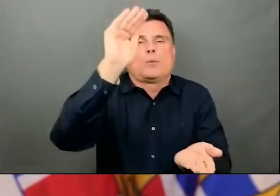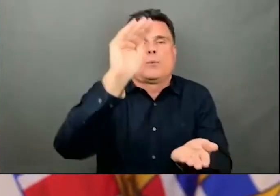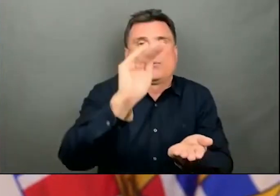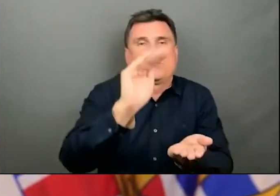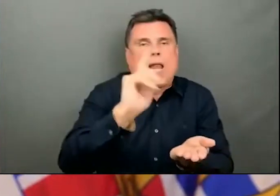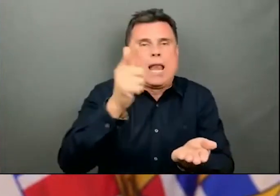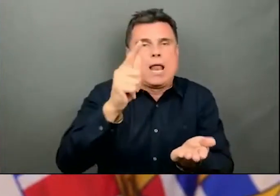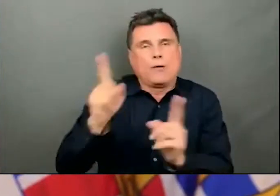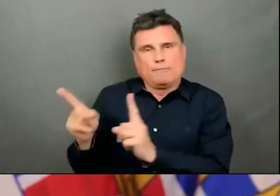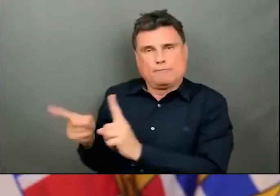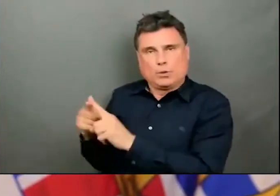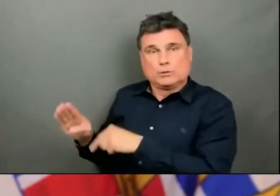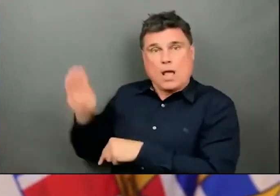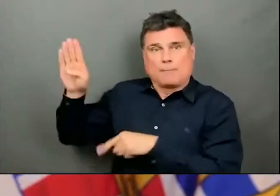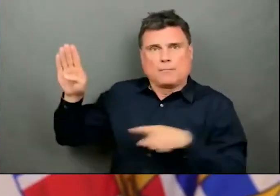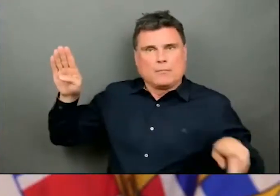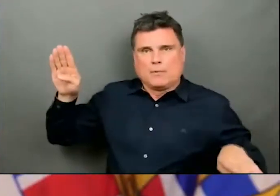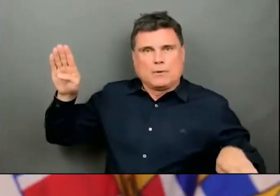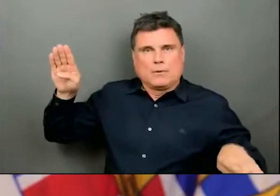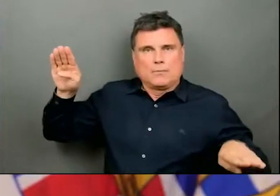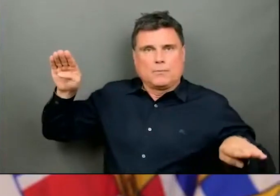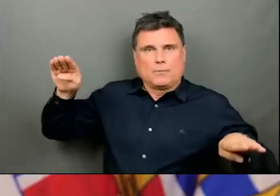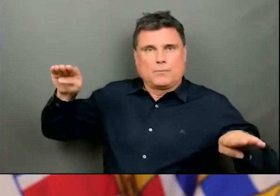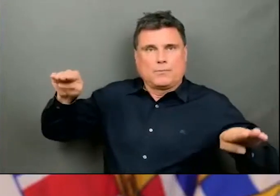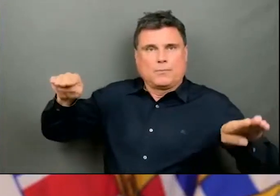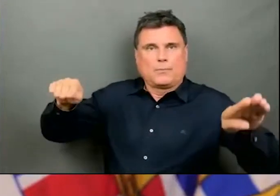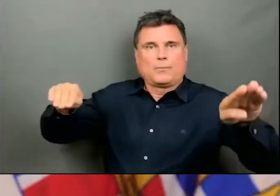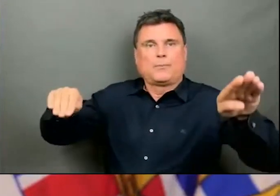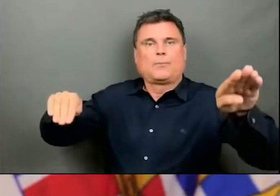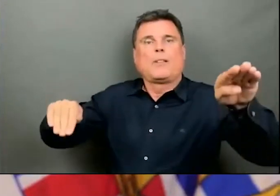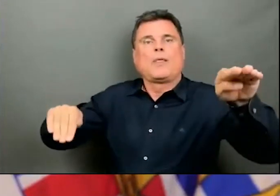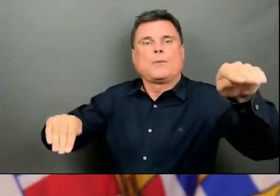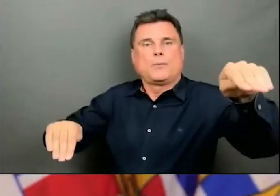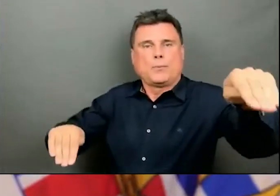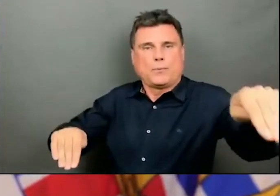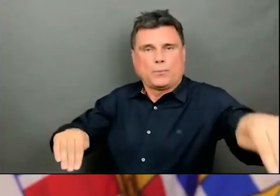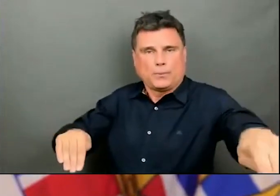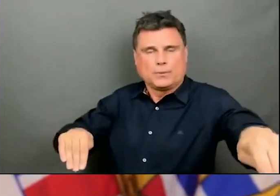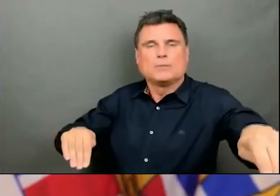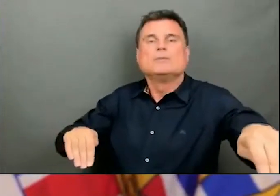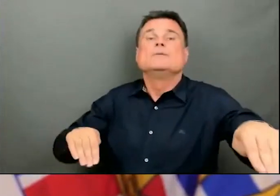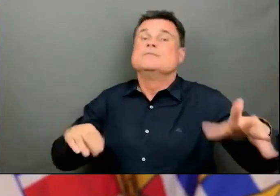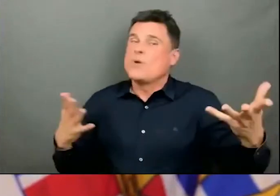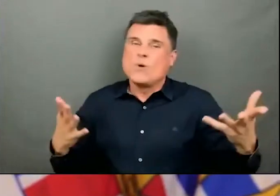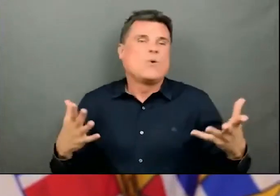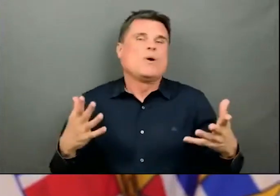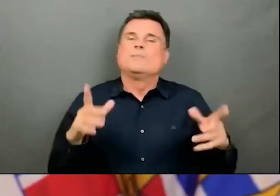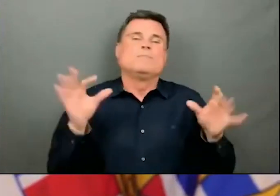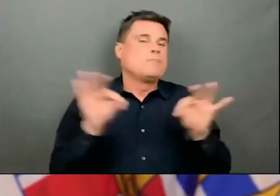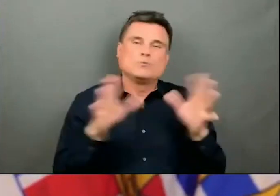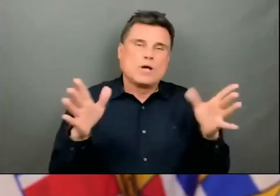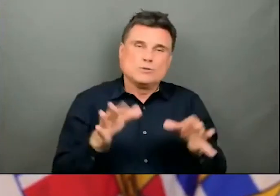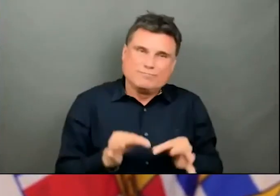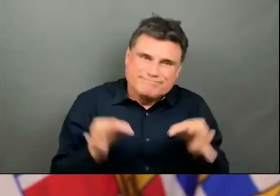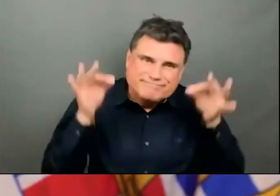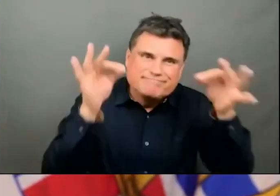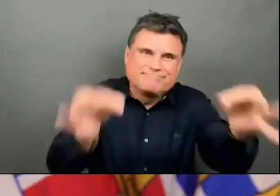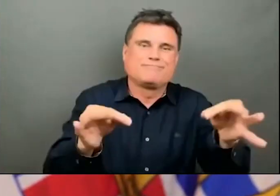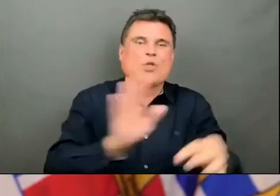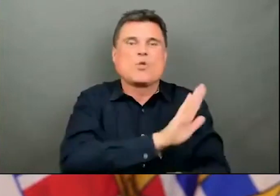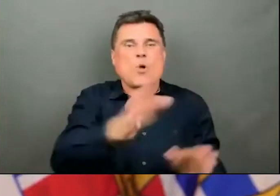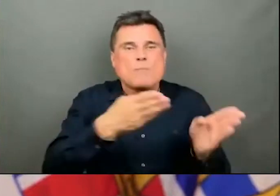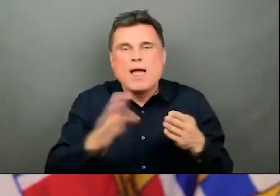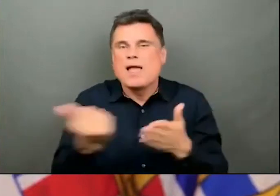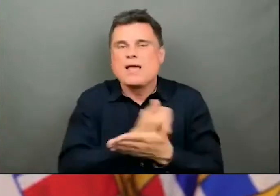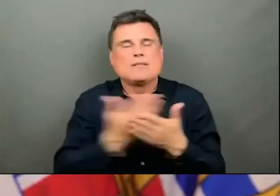scheduled surgeries so that we can give people what they need to be able to care for people who are in hospital right now. And when I talk to my